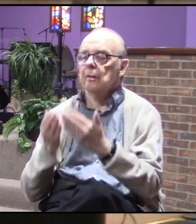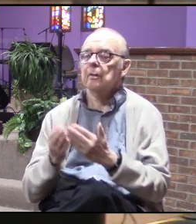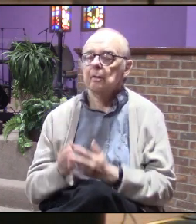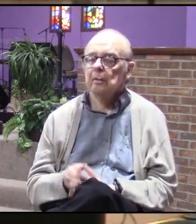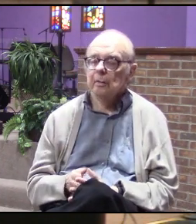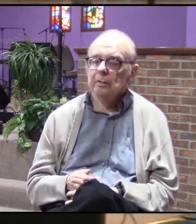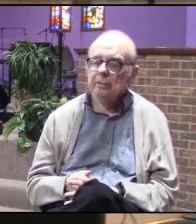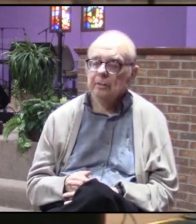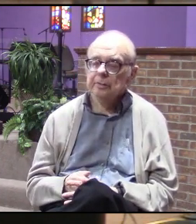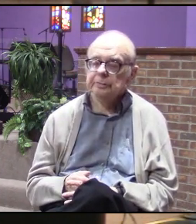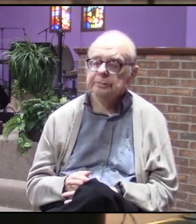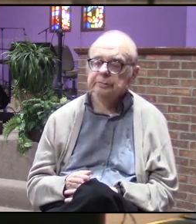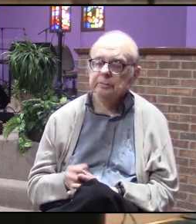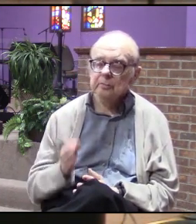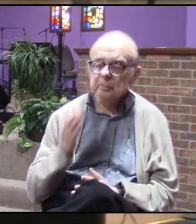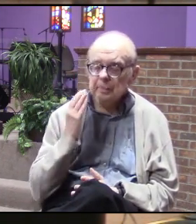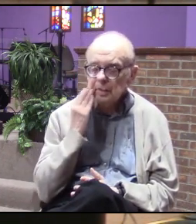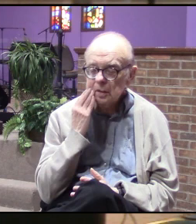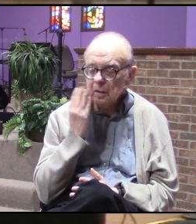You know,